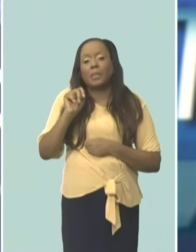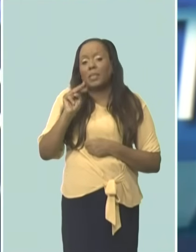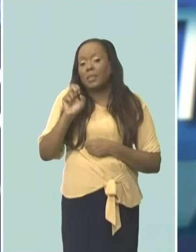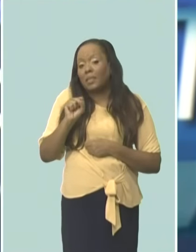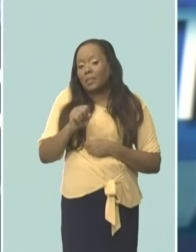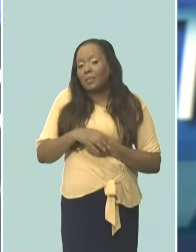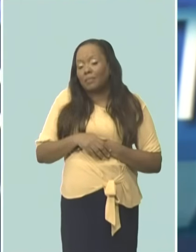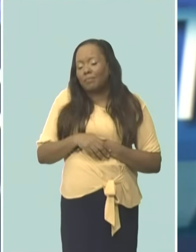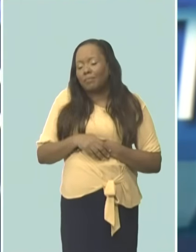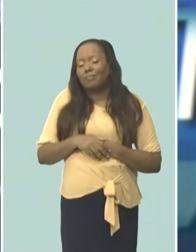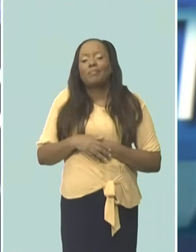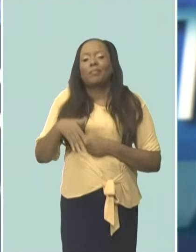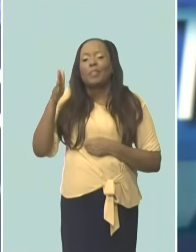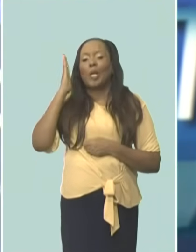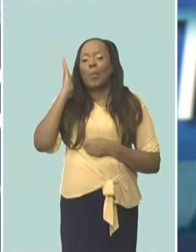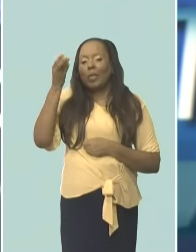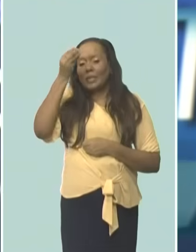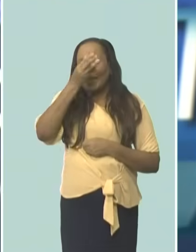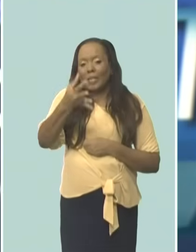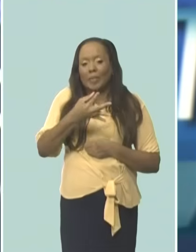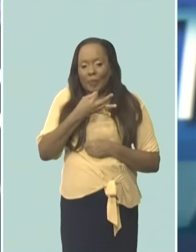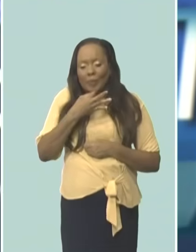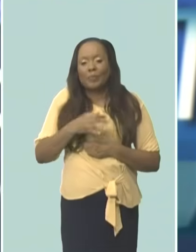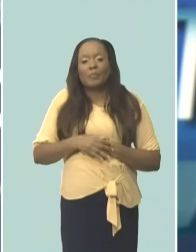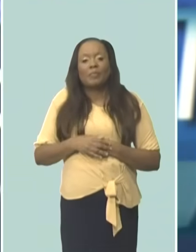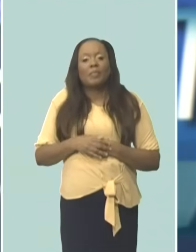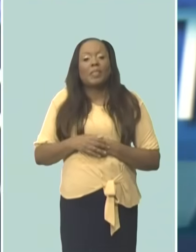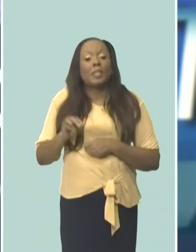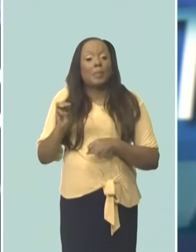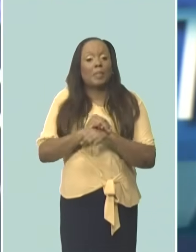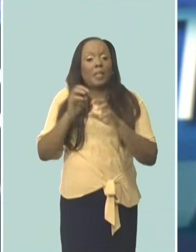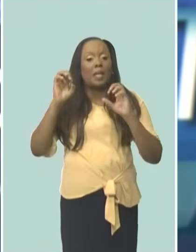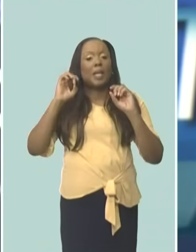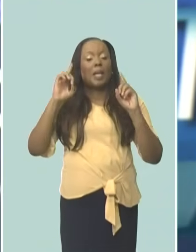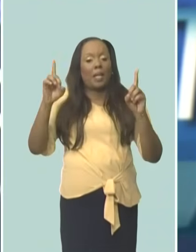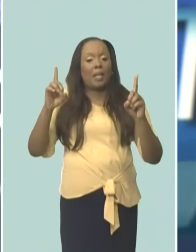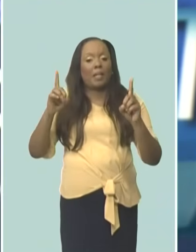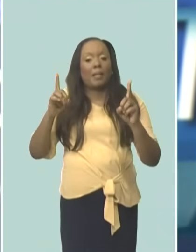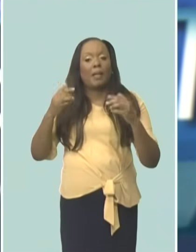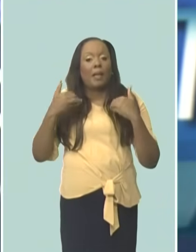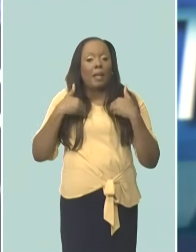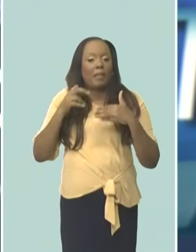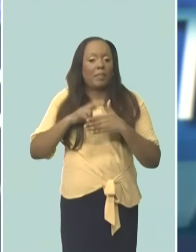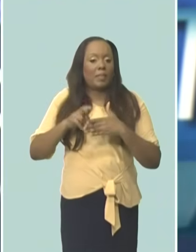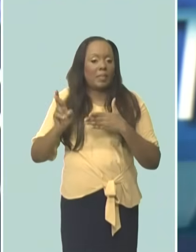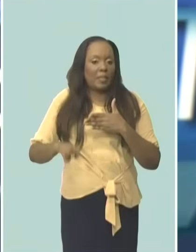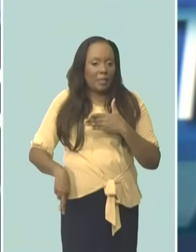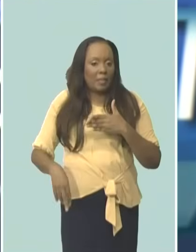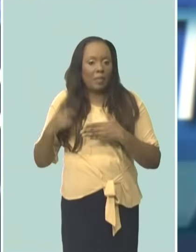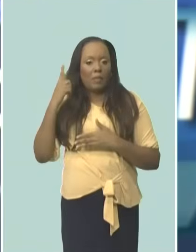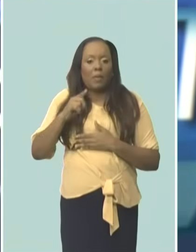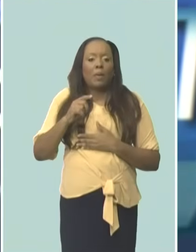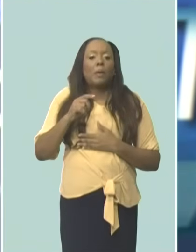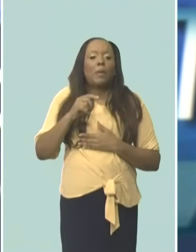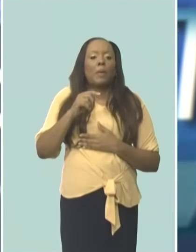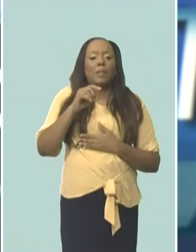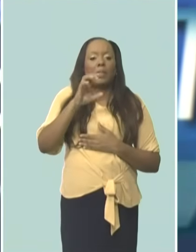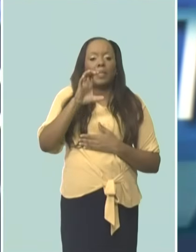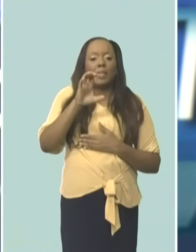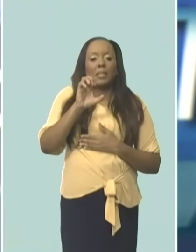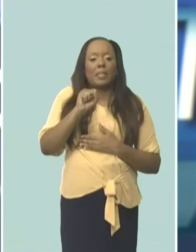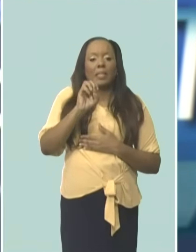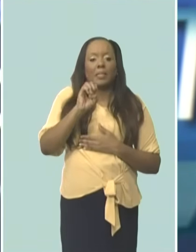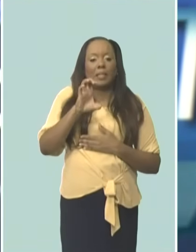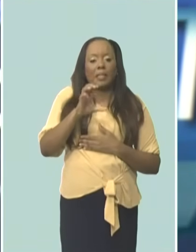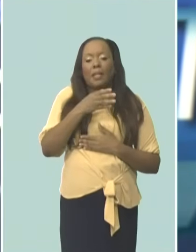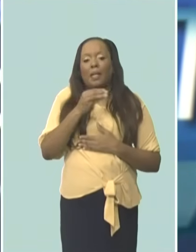Educational Transformation has received the results of Students' Caribbean Examinations Council and Caribbean Advanced